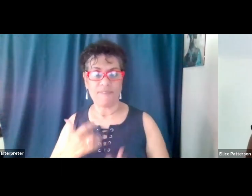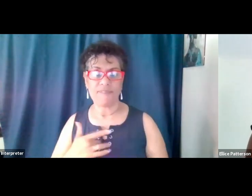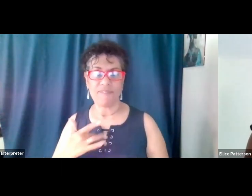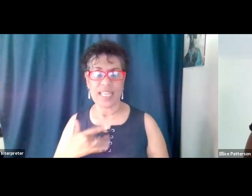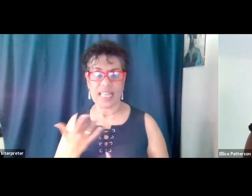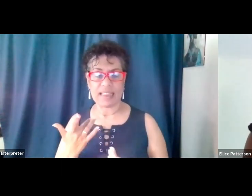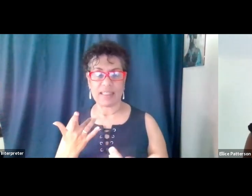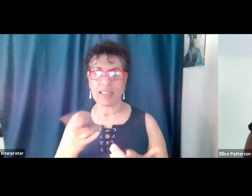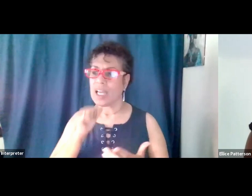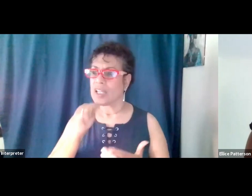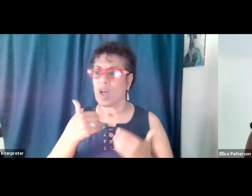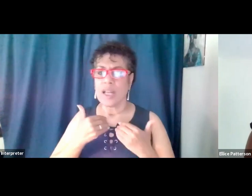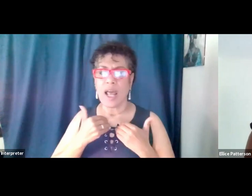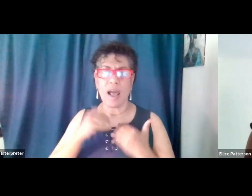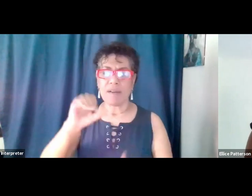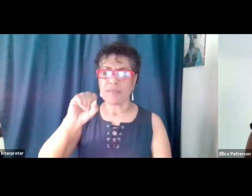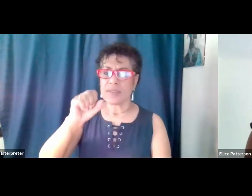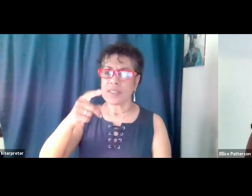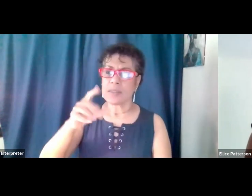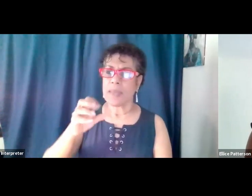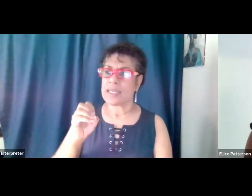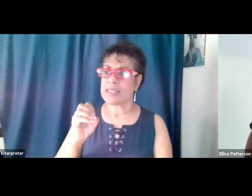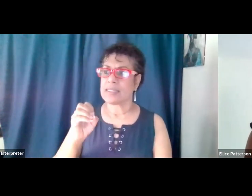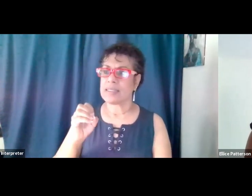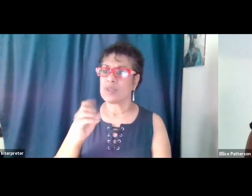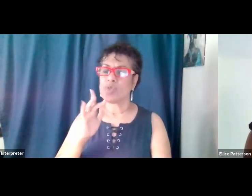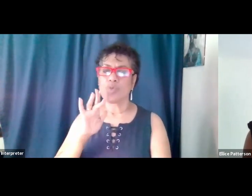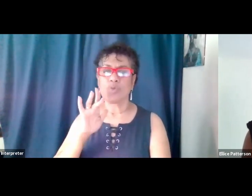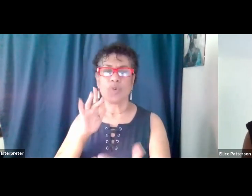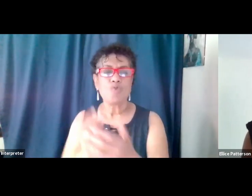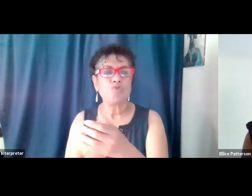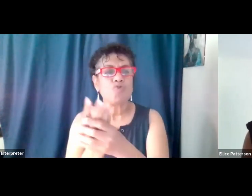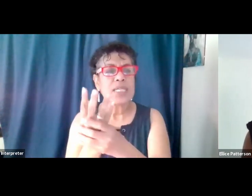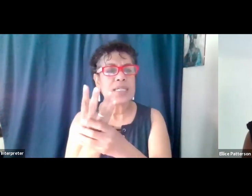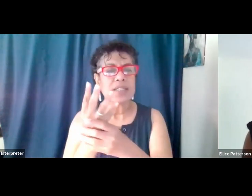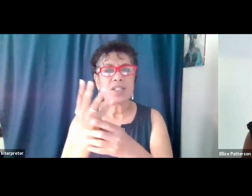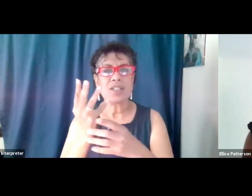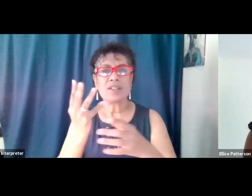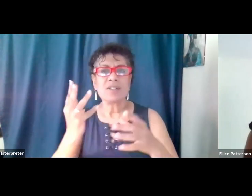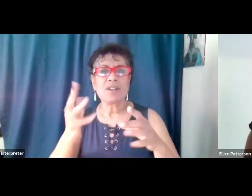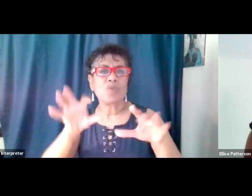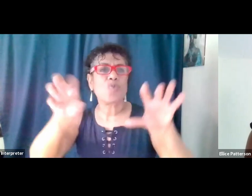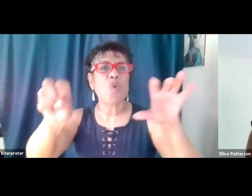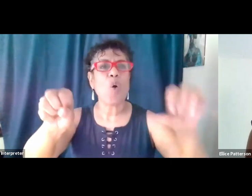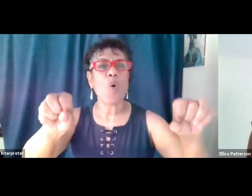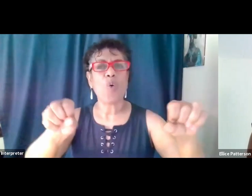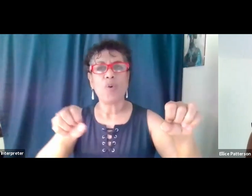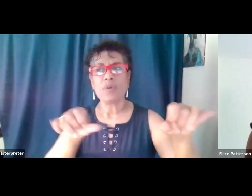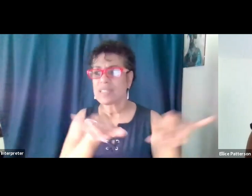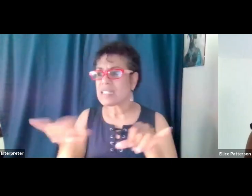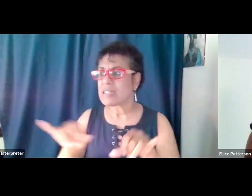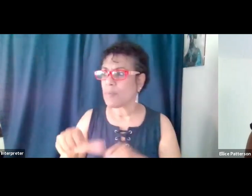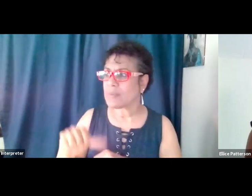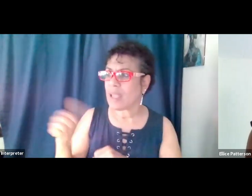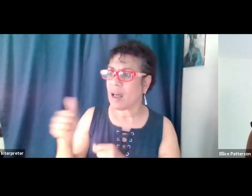this space to be able to reach and grow and have the opportunities that my other artistic